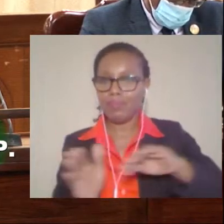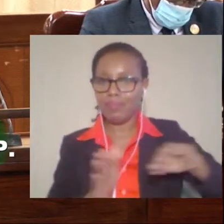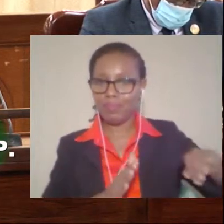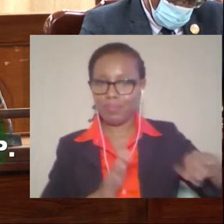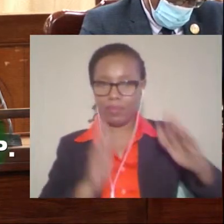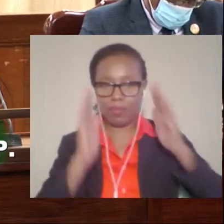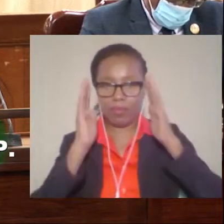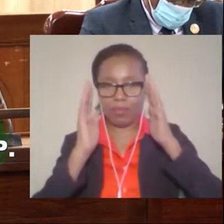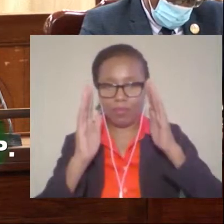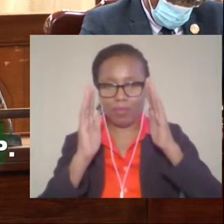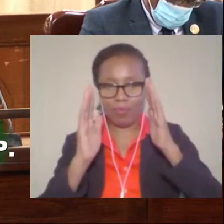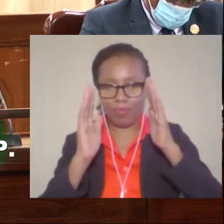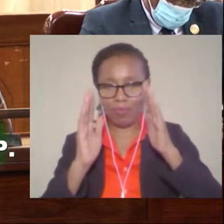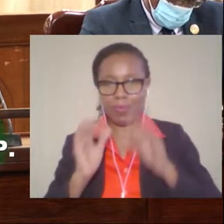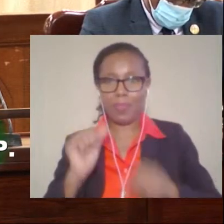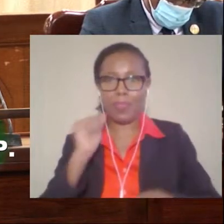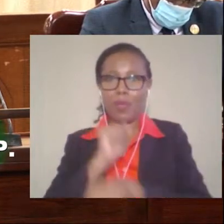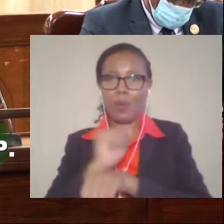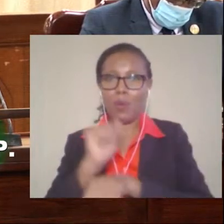social partnership,